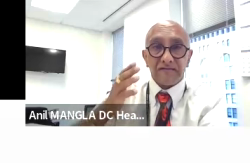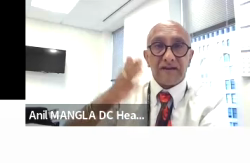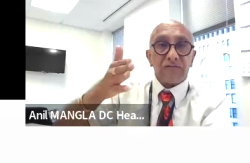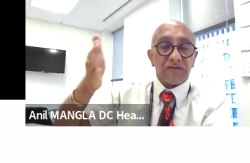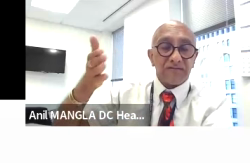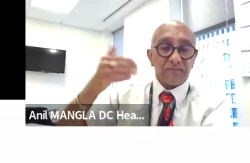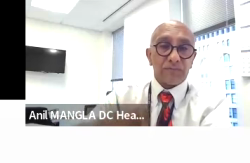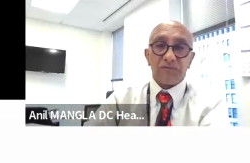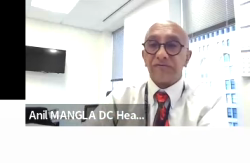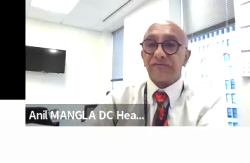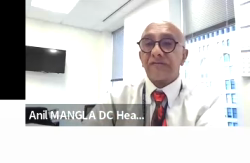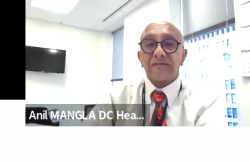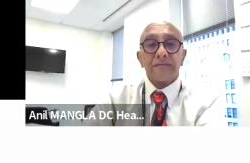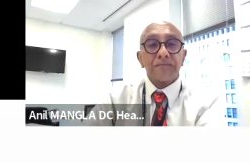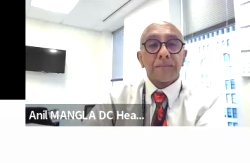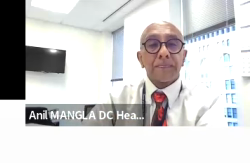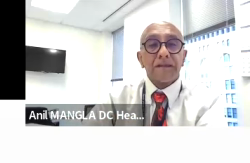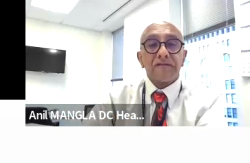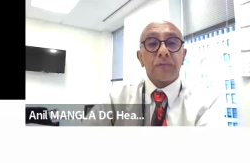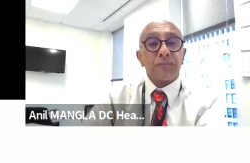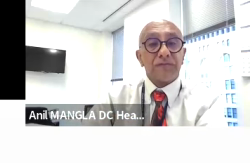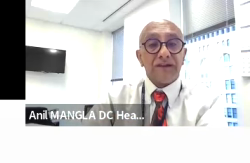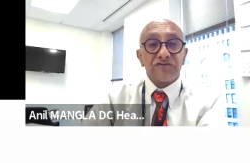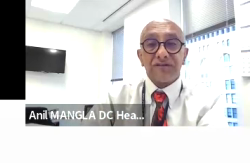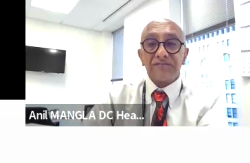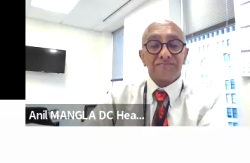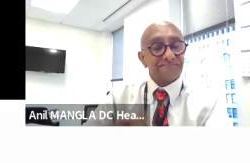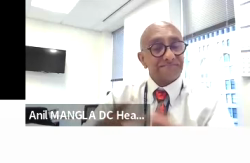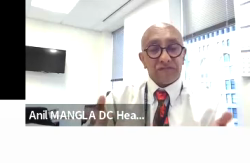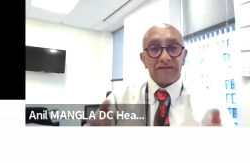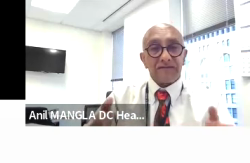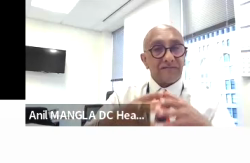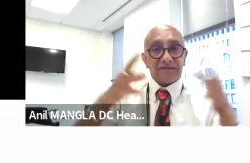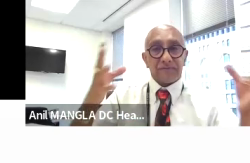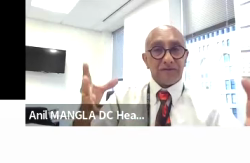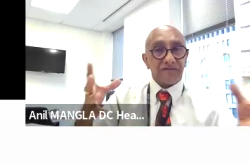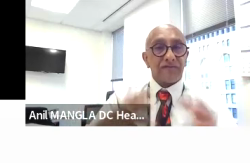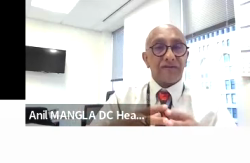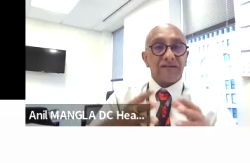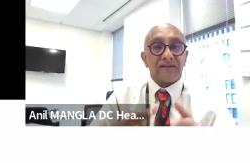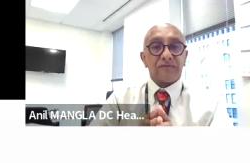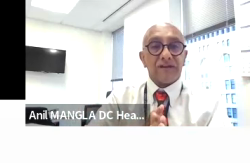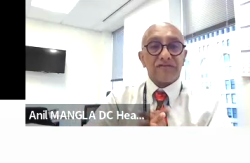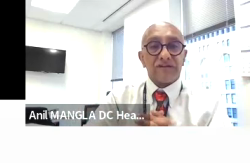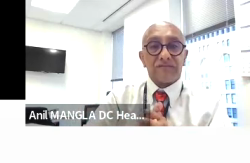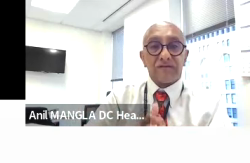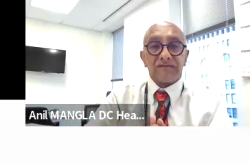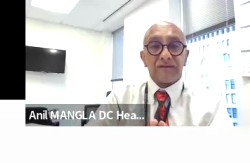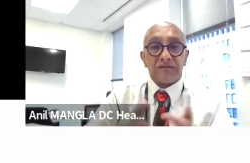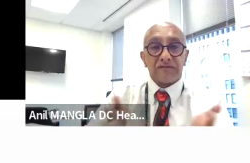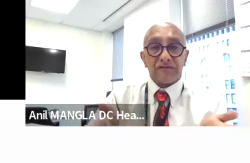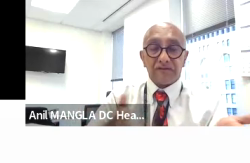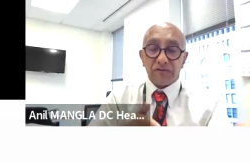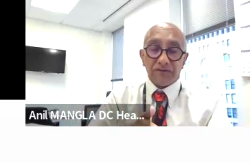and certain high-risk populations. So prevention, right? Respiratory, again, prevention is